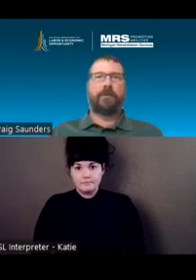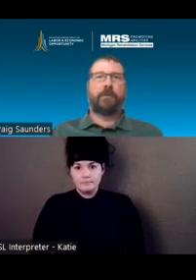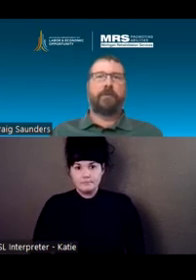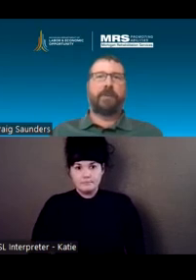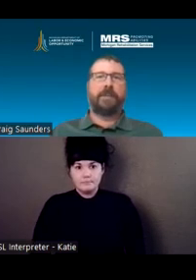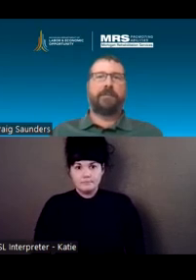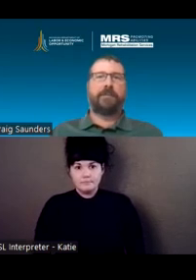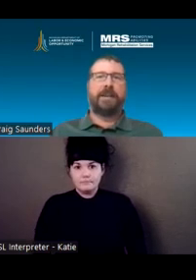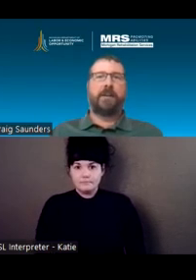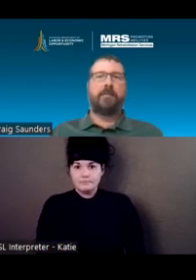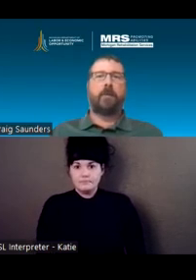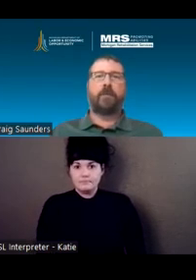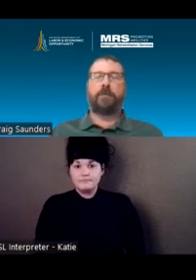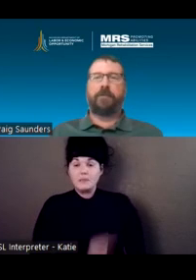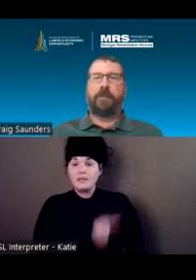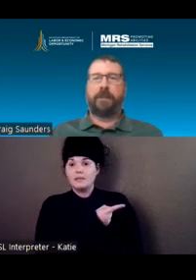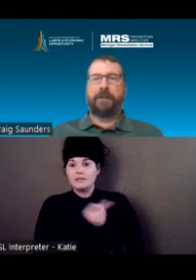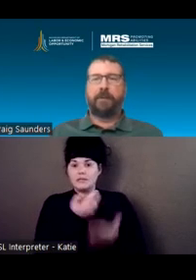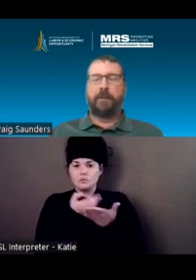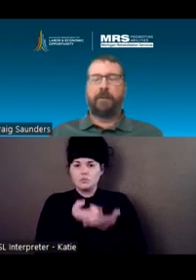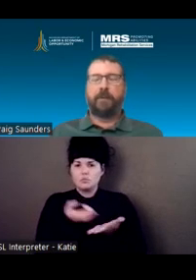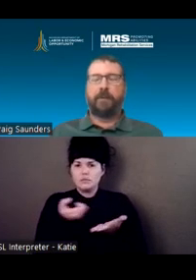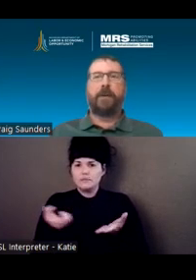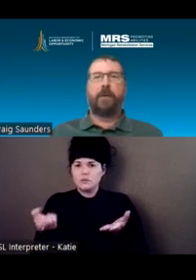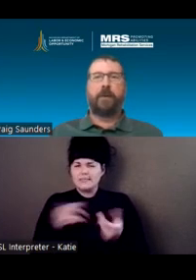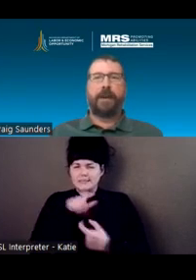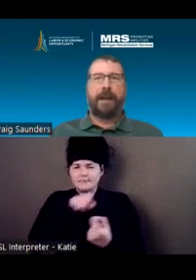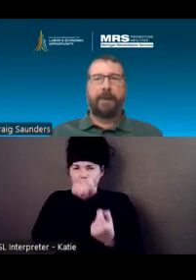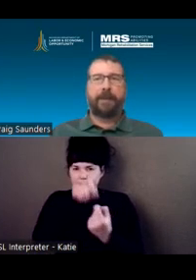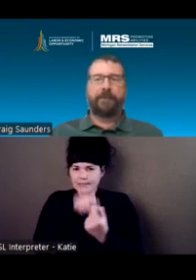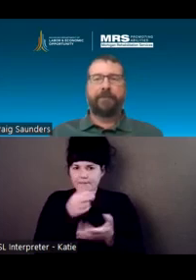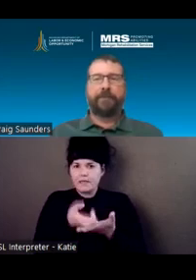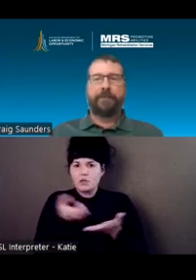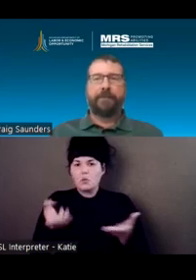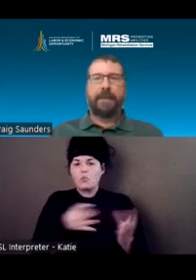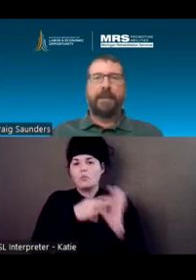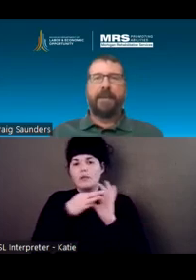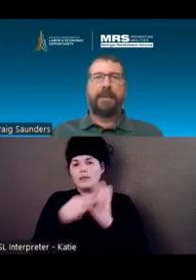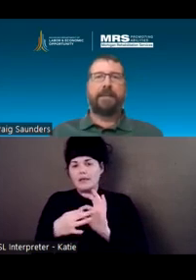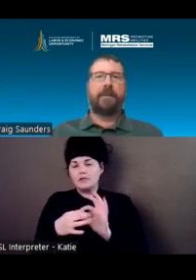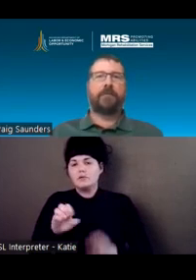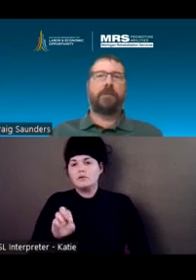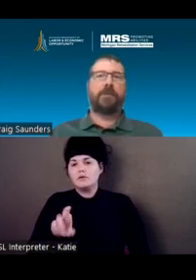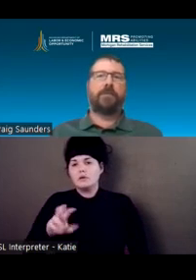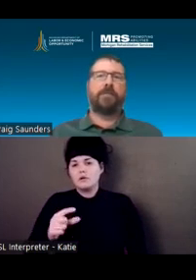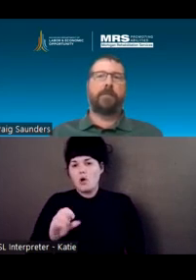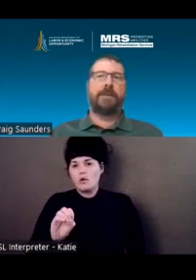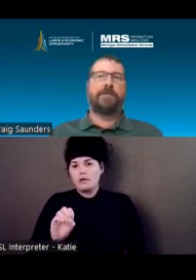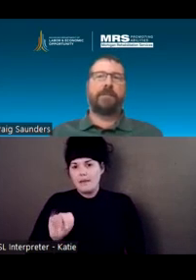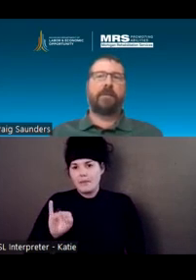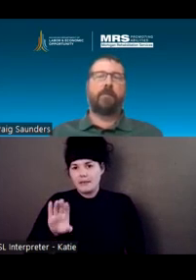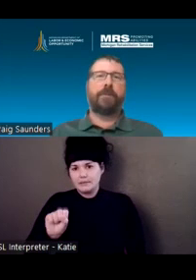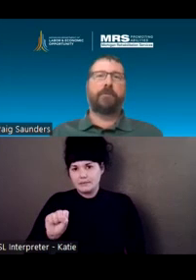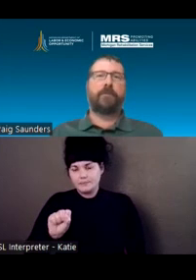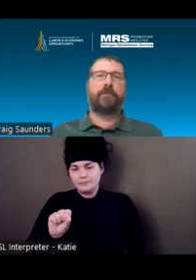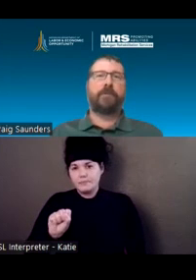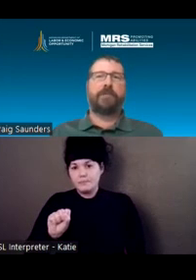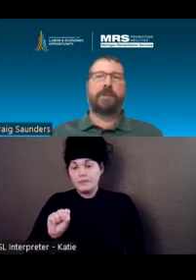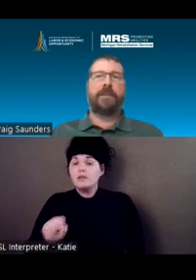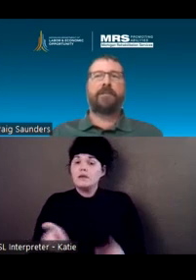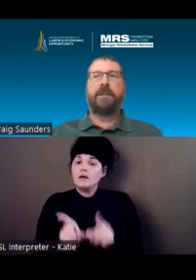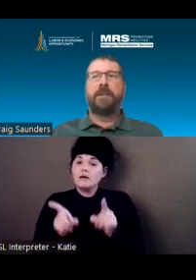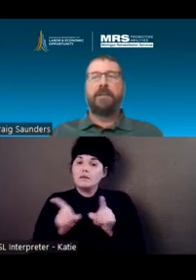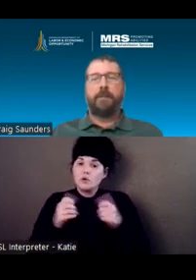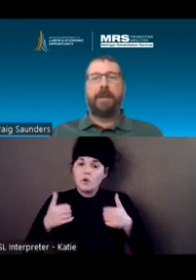The resources on this slide are more specific regarding ergonomics, and it also includes information from resources